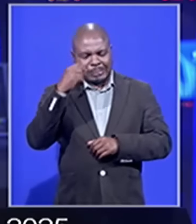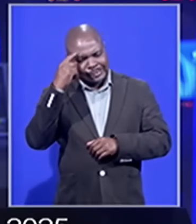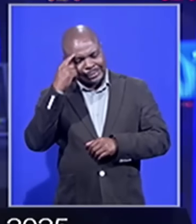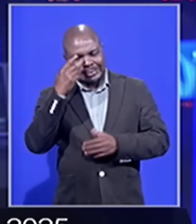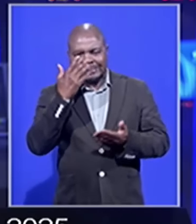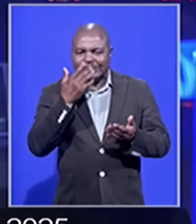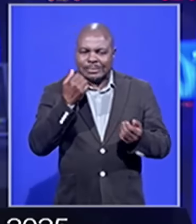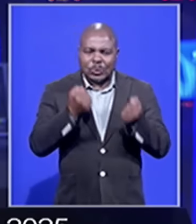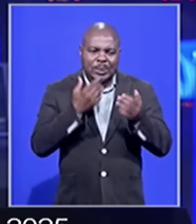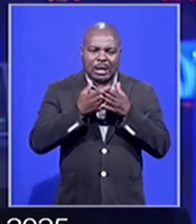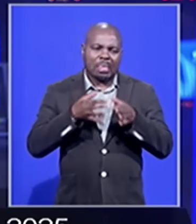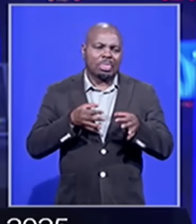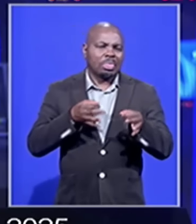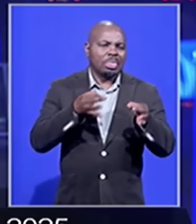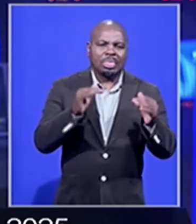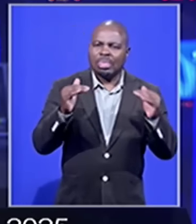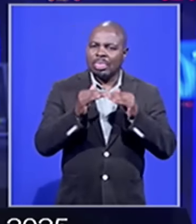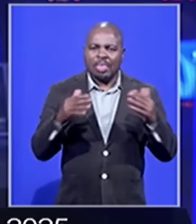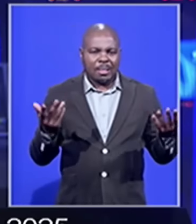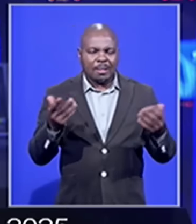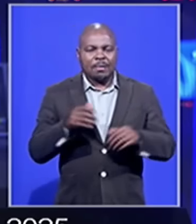ya ho phethahatswa toka.